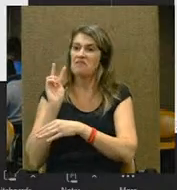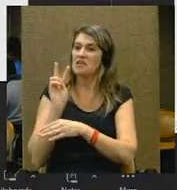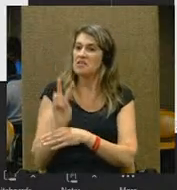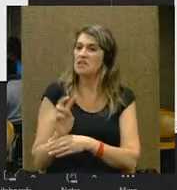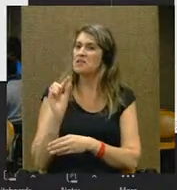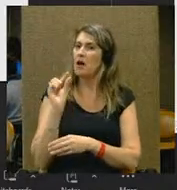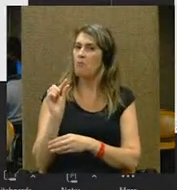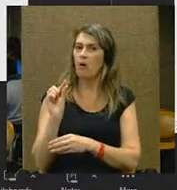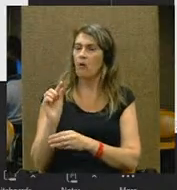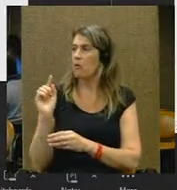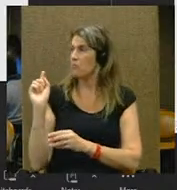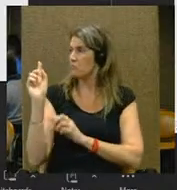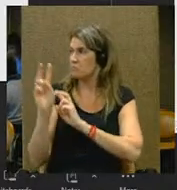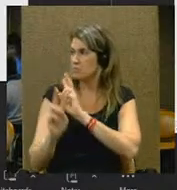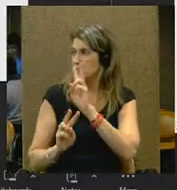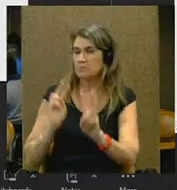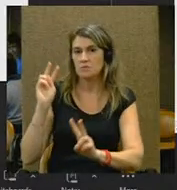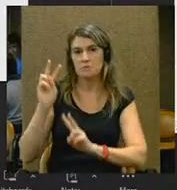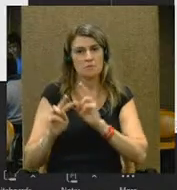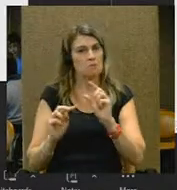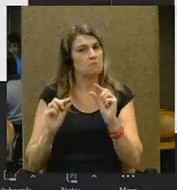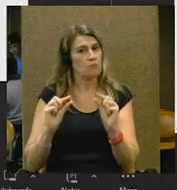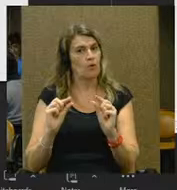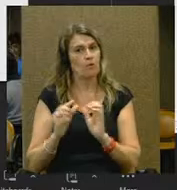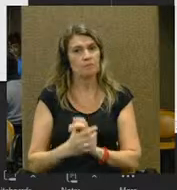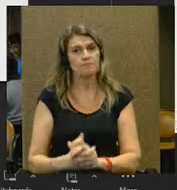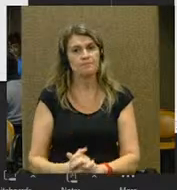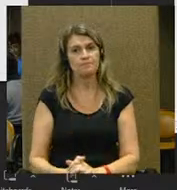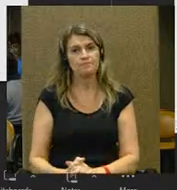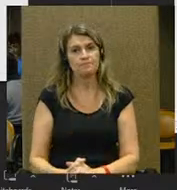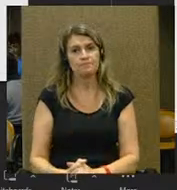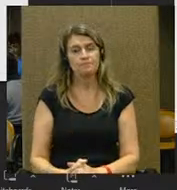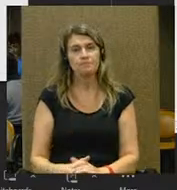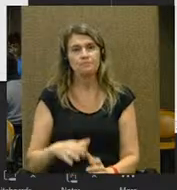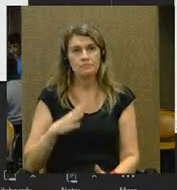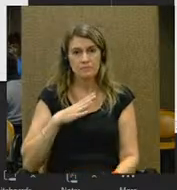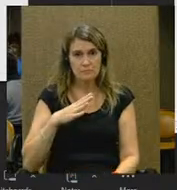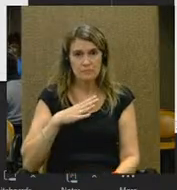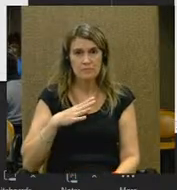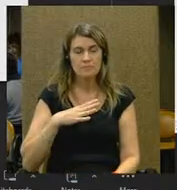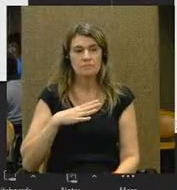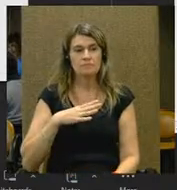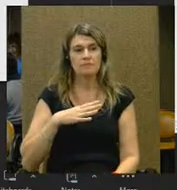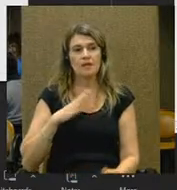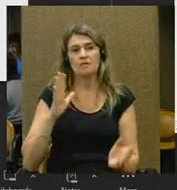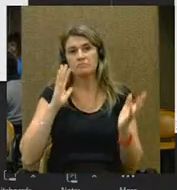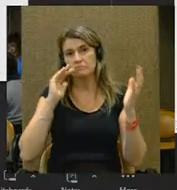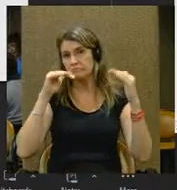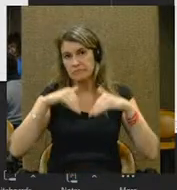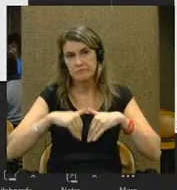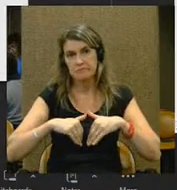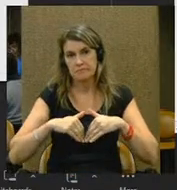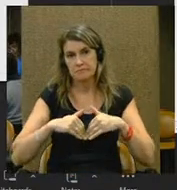is, we had an extreme drop-off in the use of these sites in